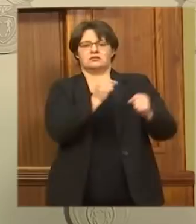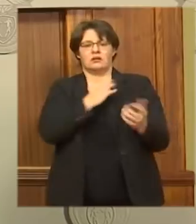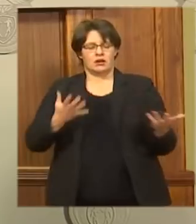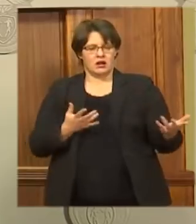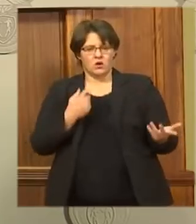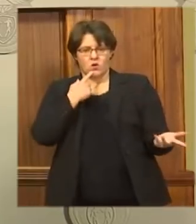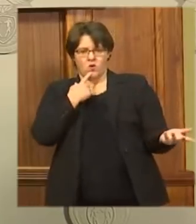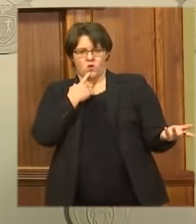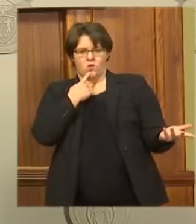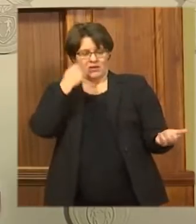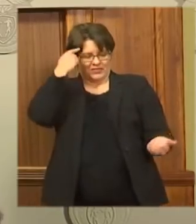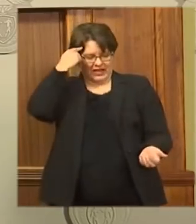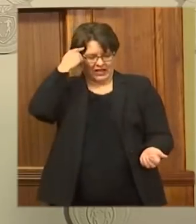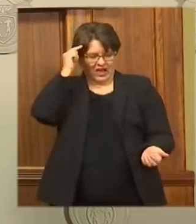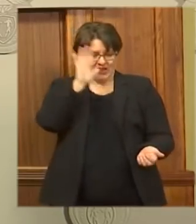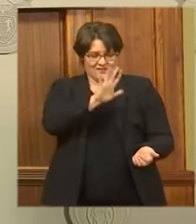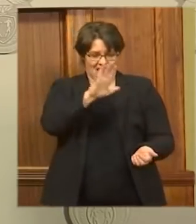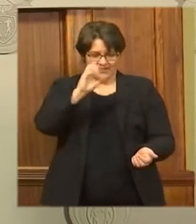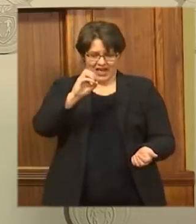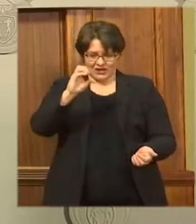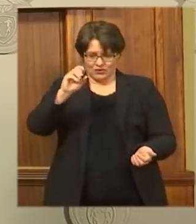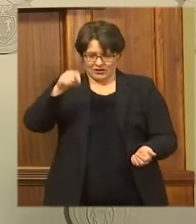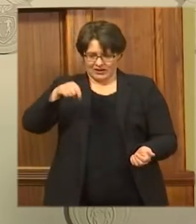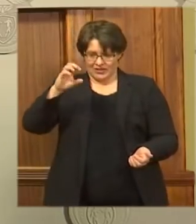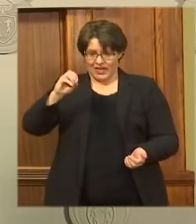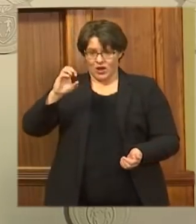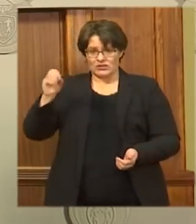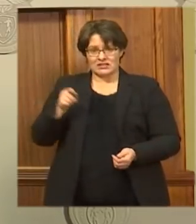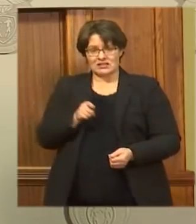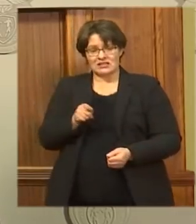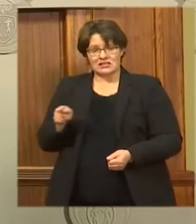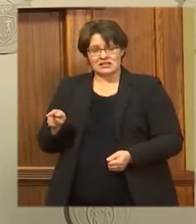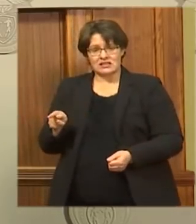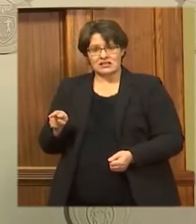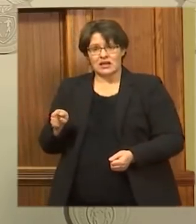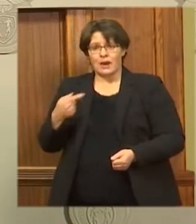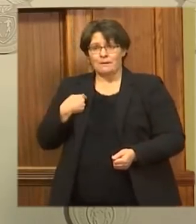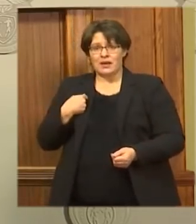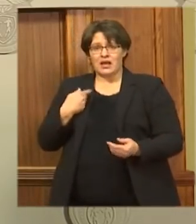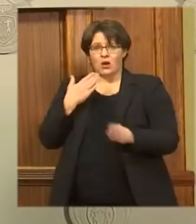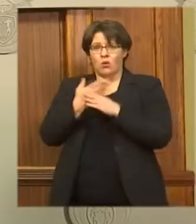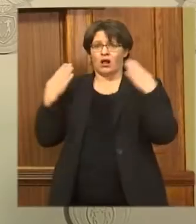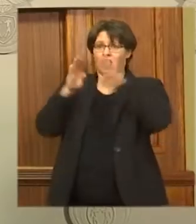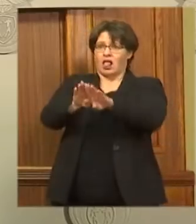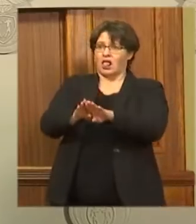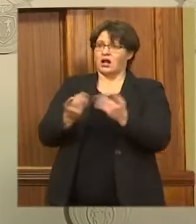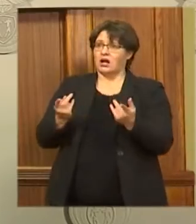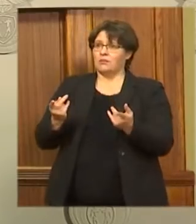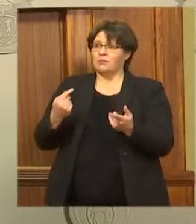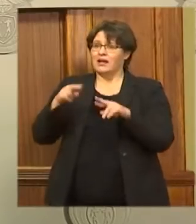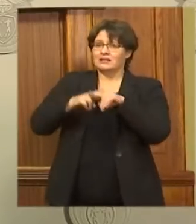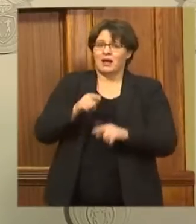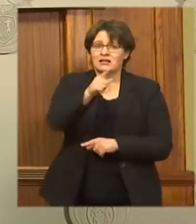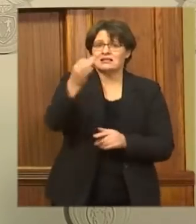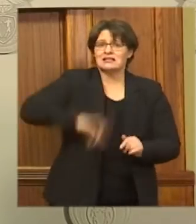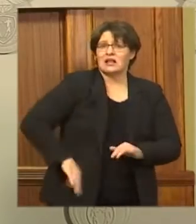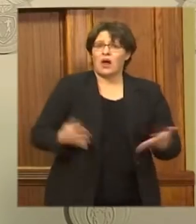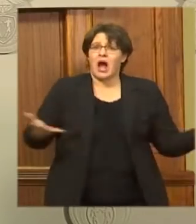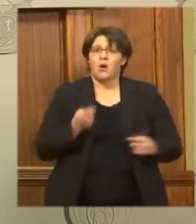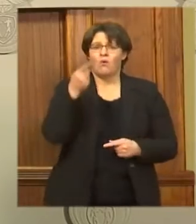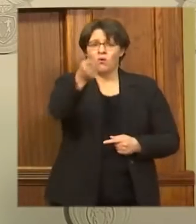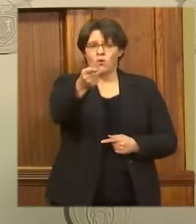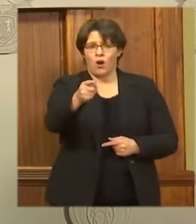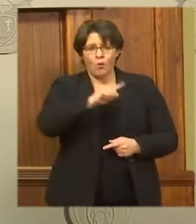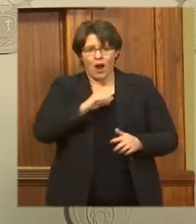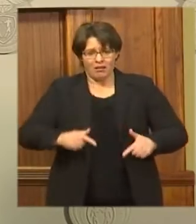think about these people who are employed in these industries and those who depend on them for